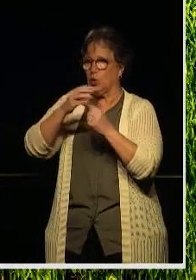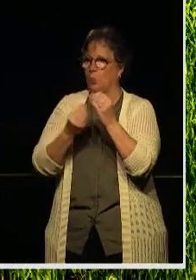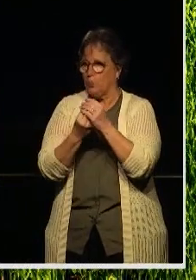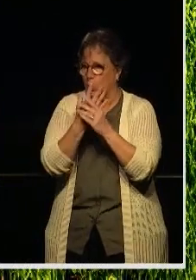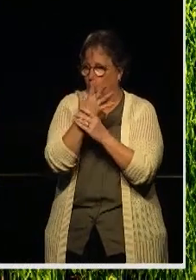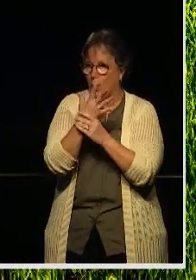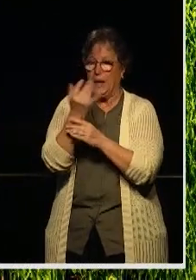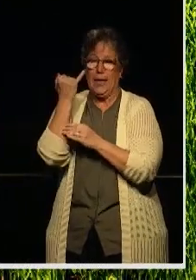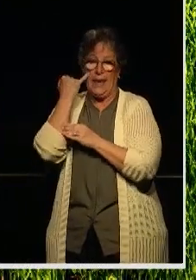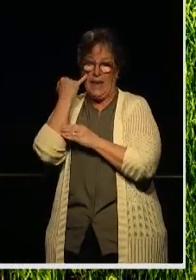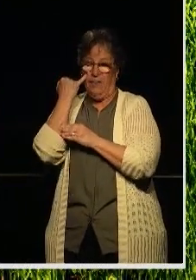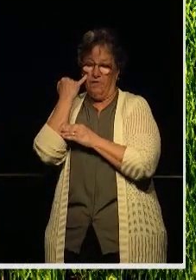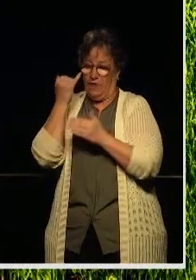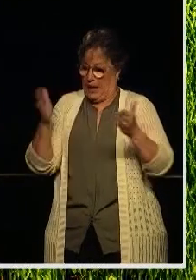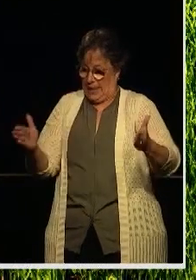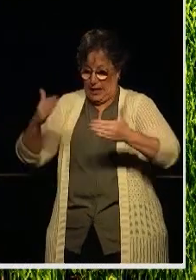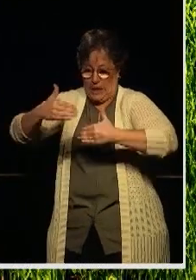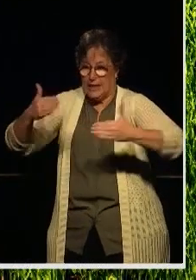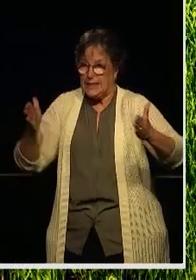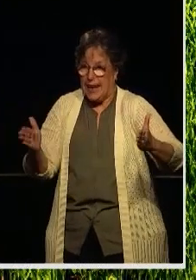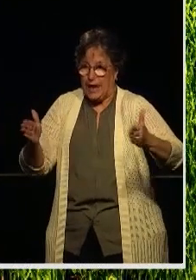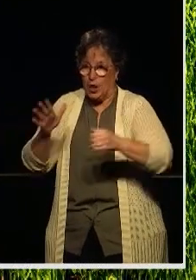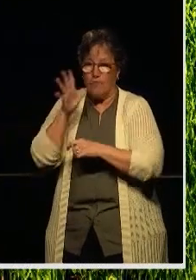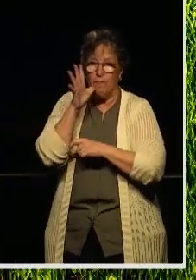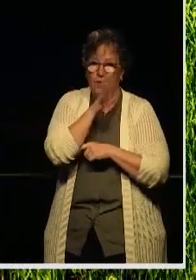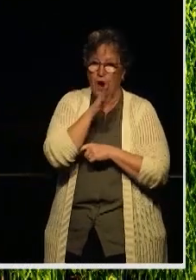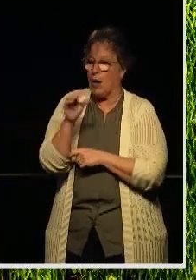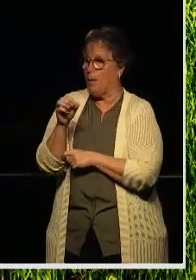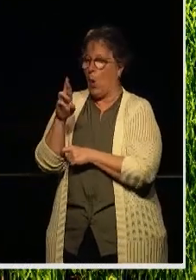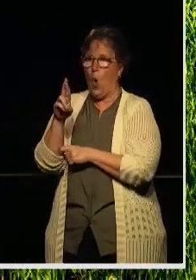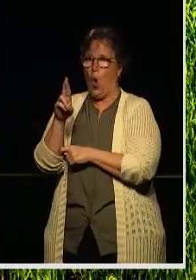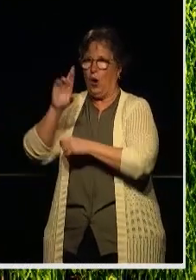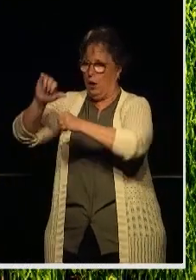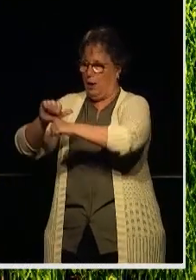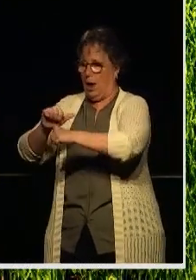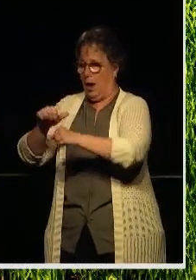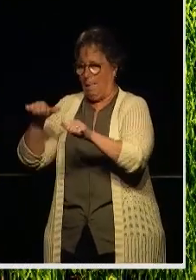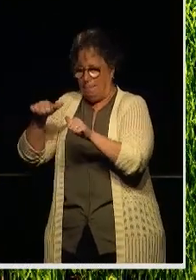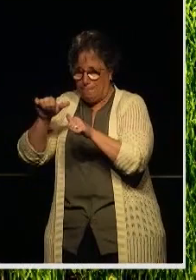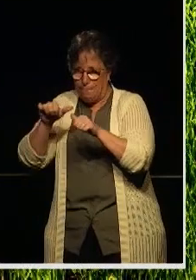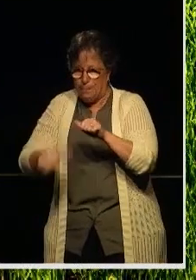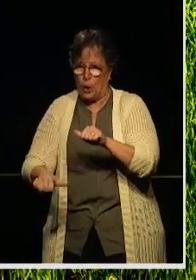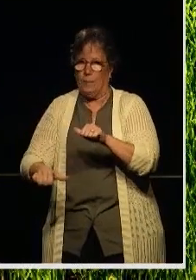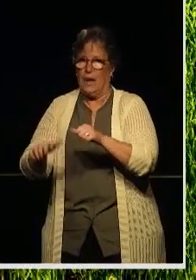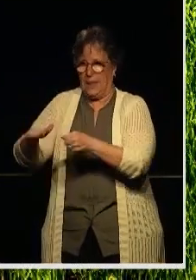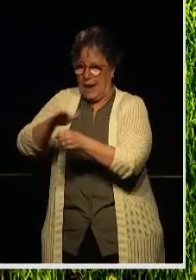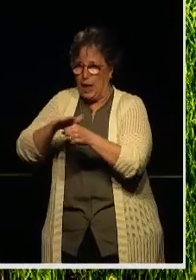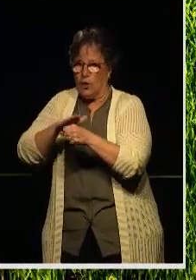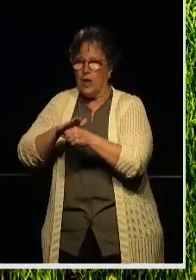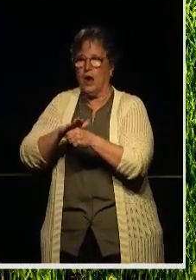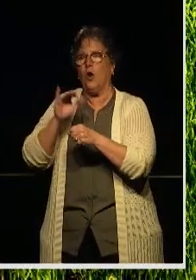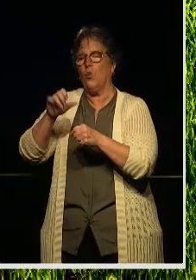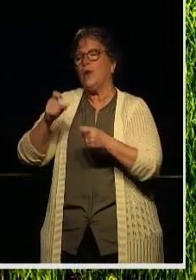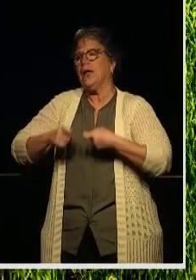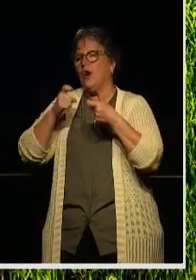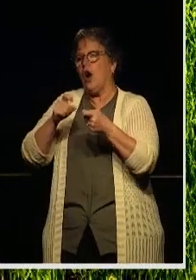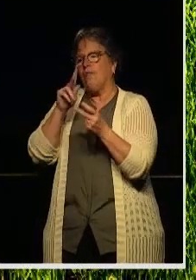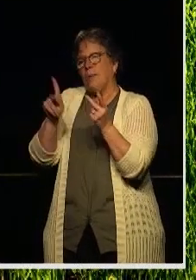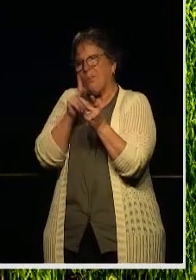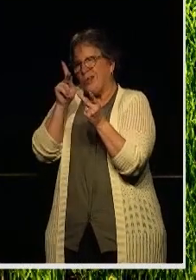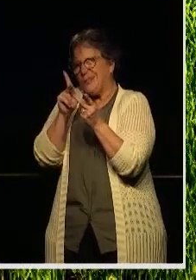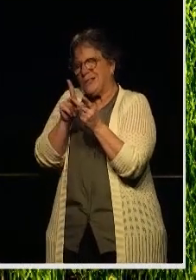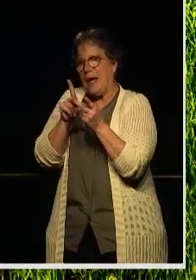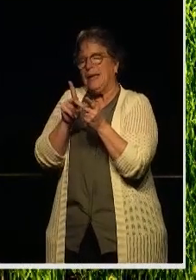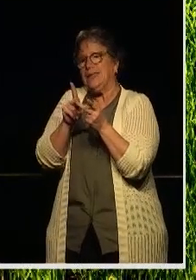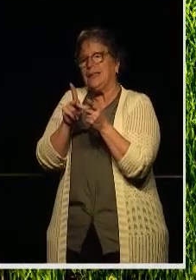a turnkey shipping container farm or a larger custom permanent structure. We can offer precise environmental controls that match